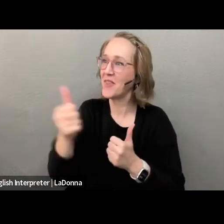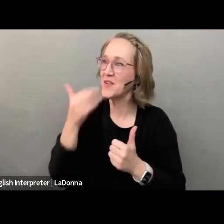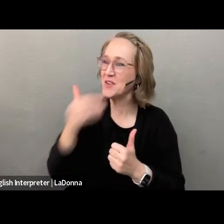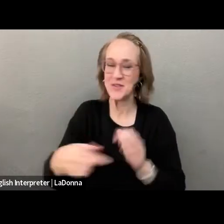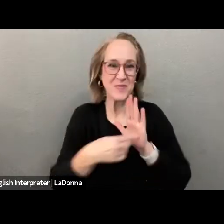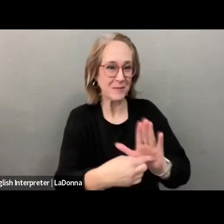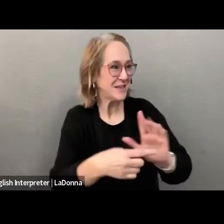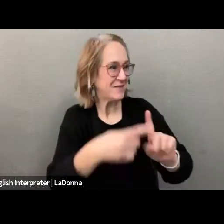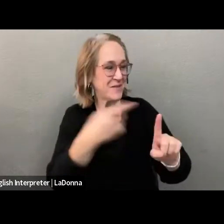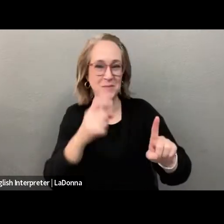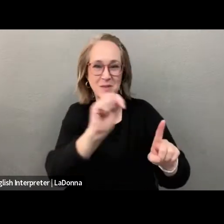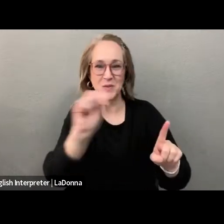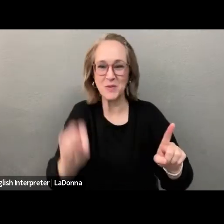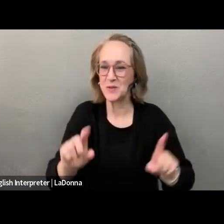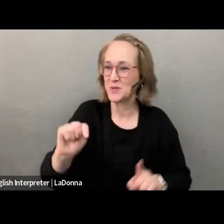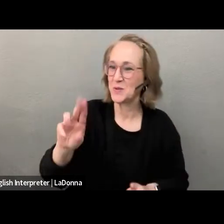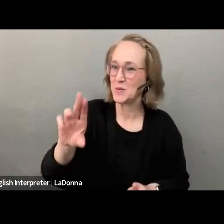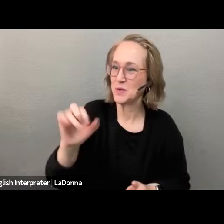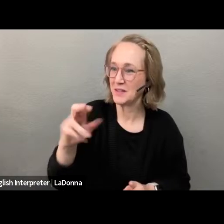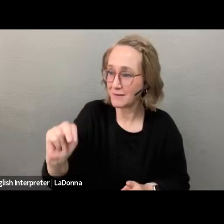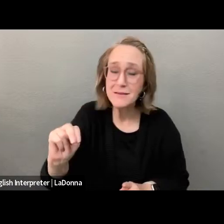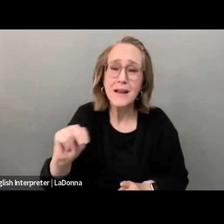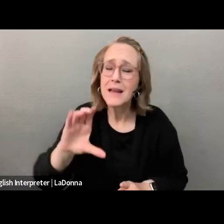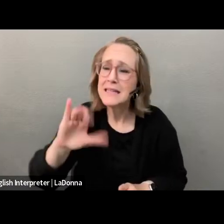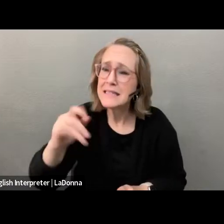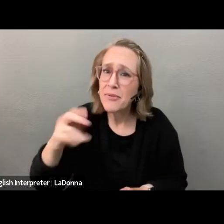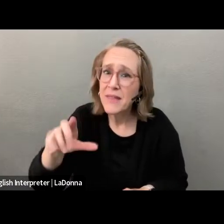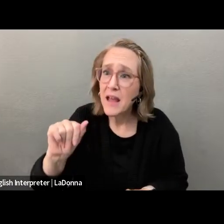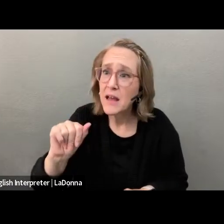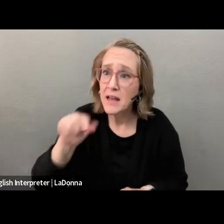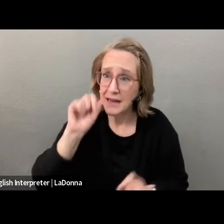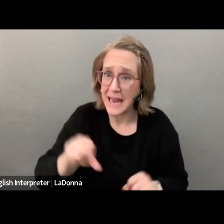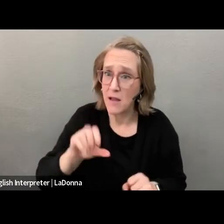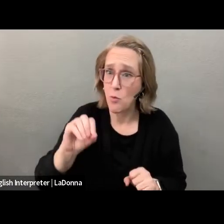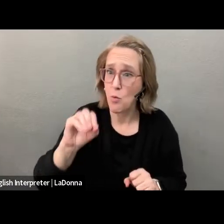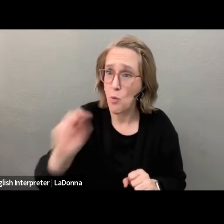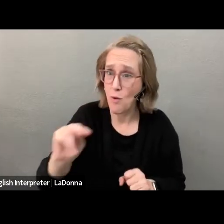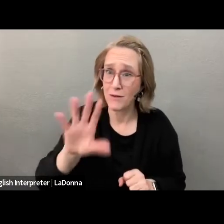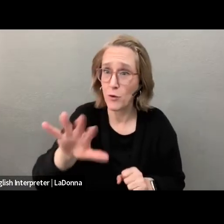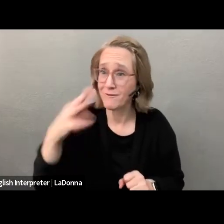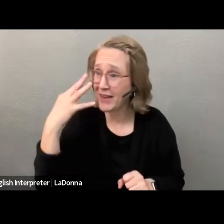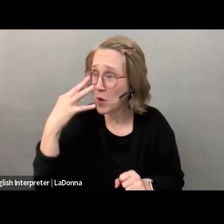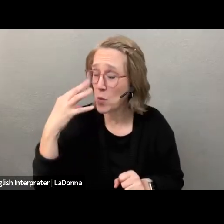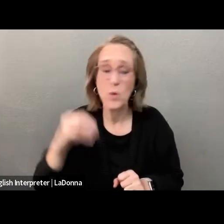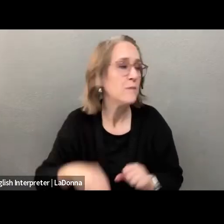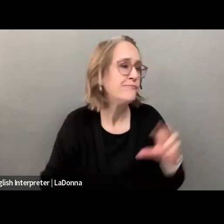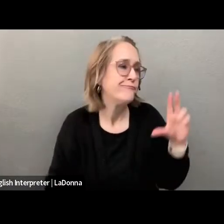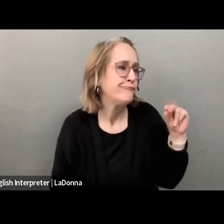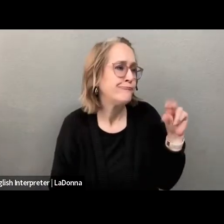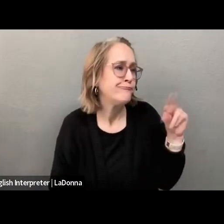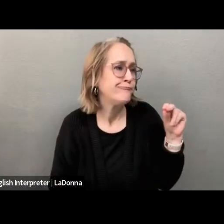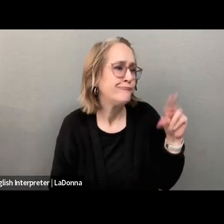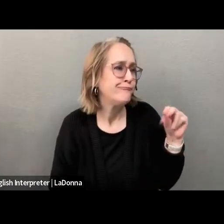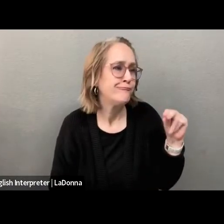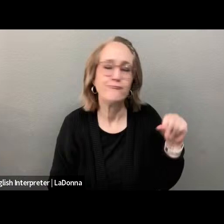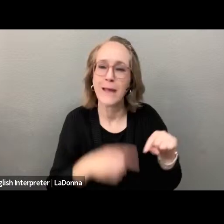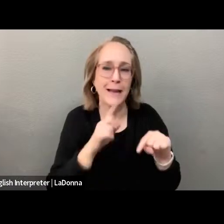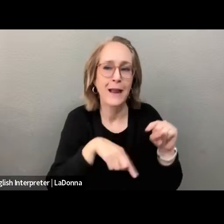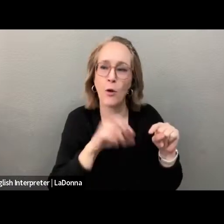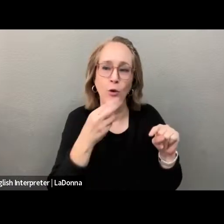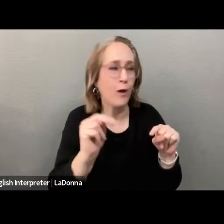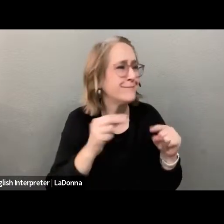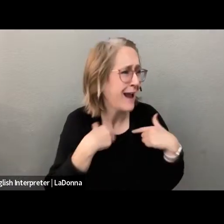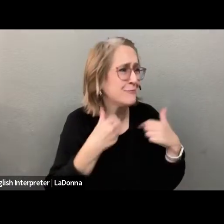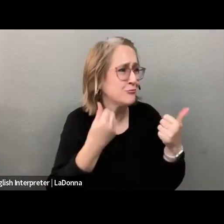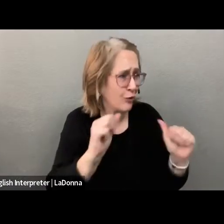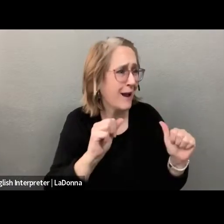representation from Tucson. And Cynthia, is your video working? No, it's not. I'm not able to turn it on. I've